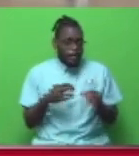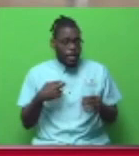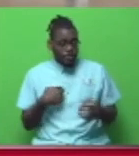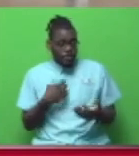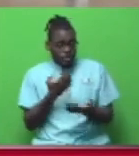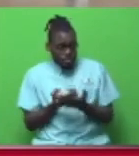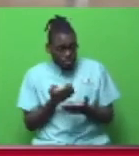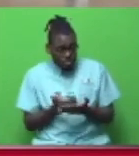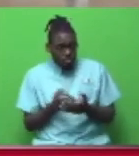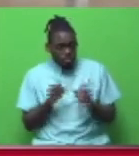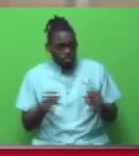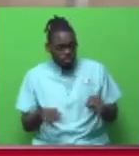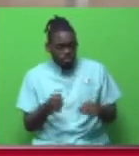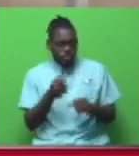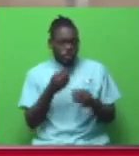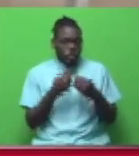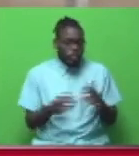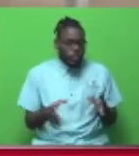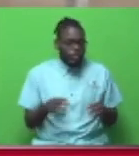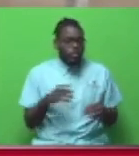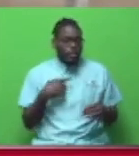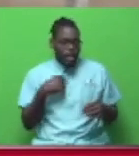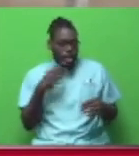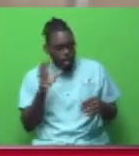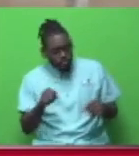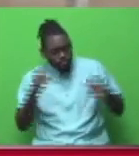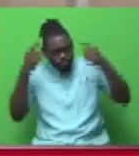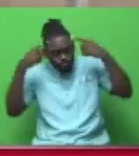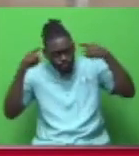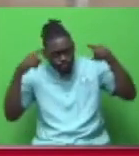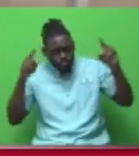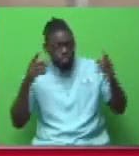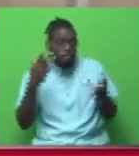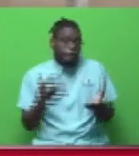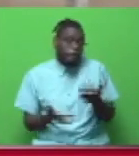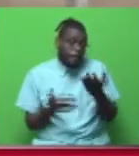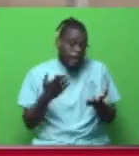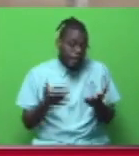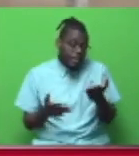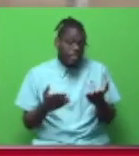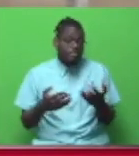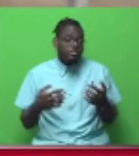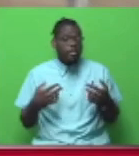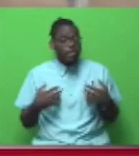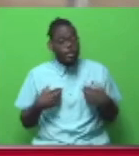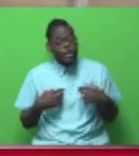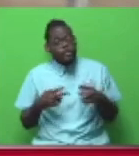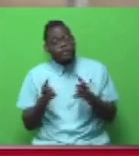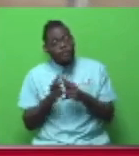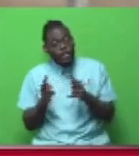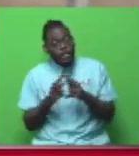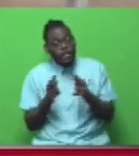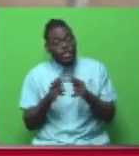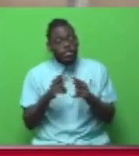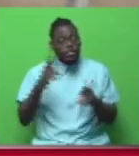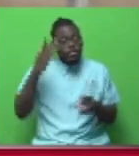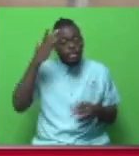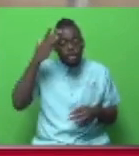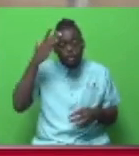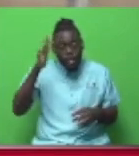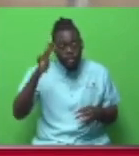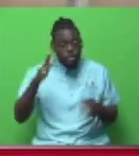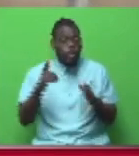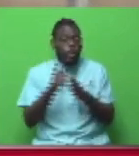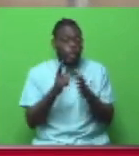a matter in the criminal court, maybe it's just a very astute defense counsel on the other side. Maybe evidence was not presented